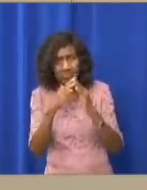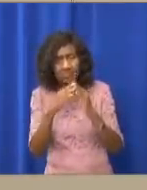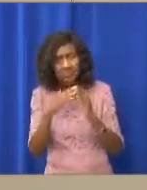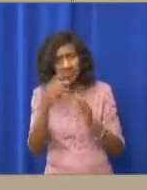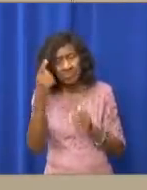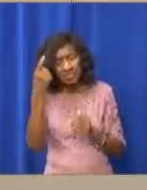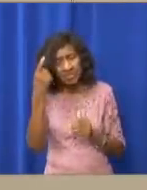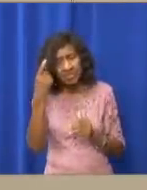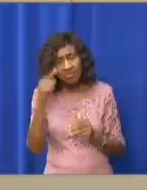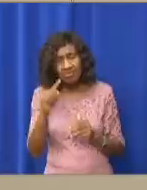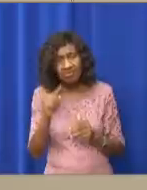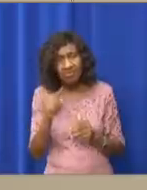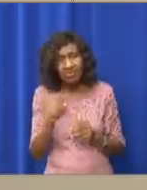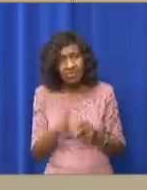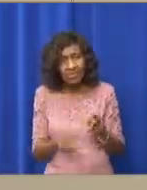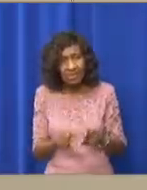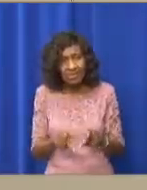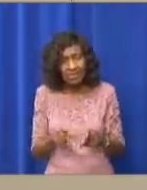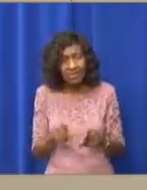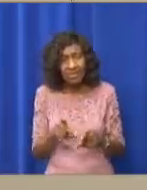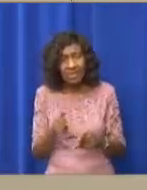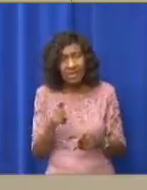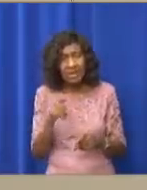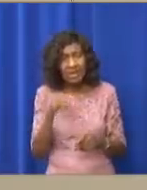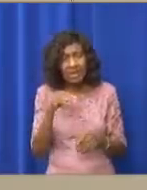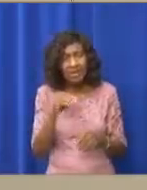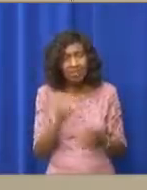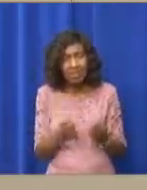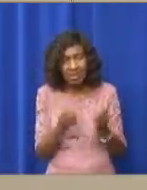and multifamily properties across Grand Cayman that are